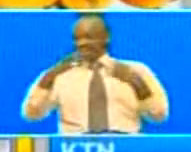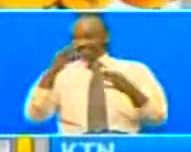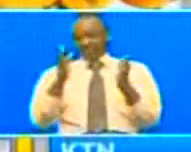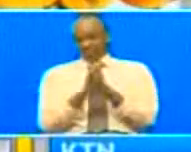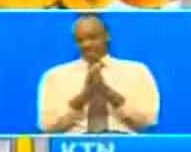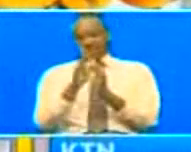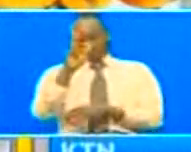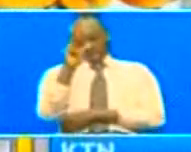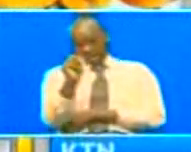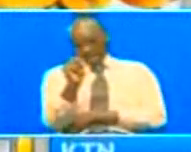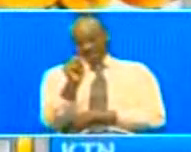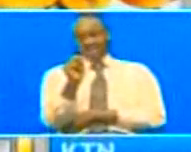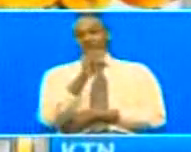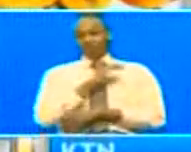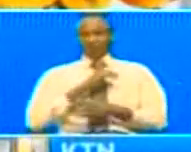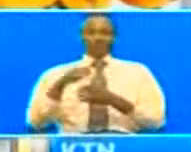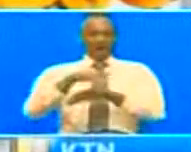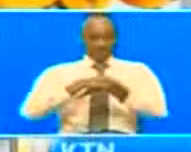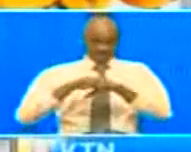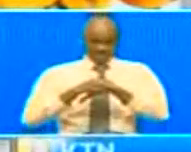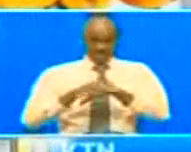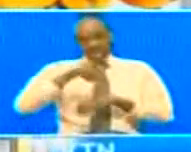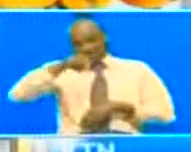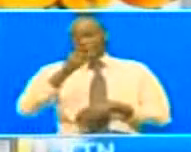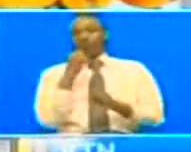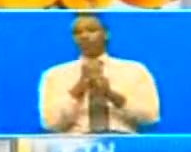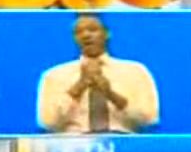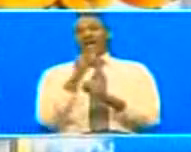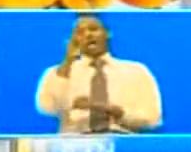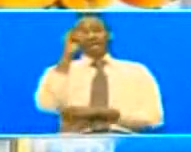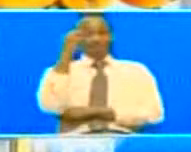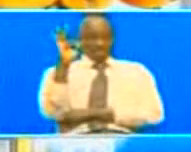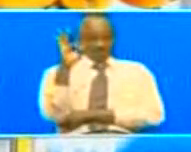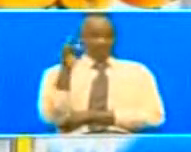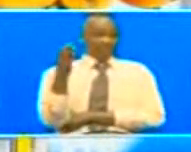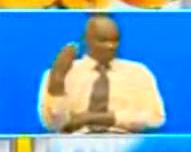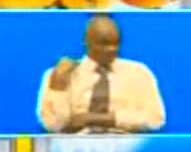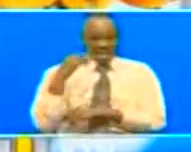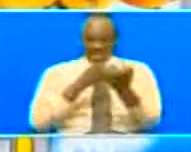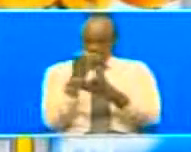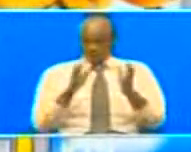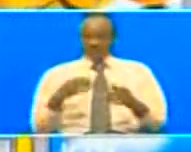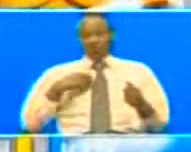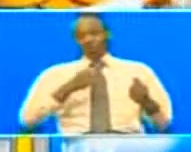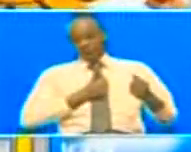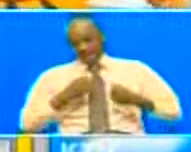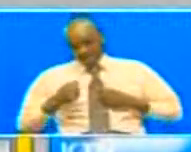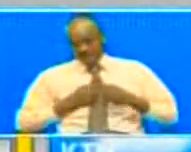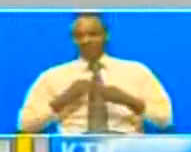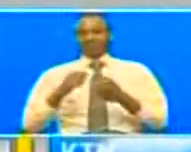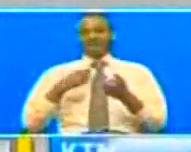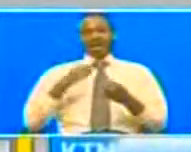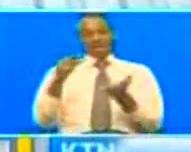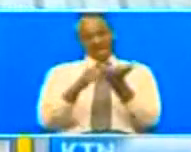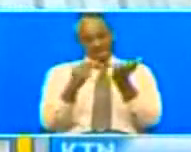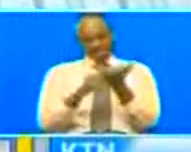Nations Economic Commission for Africa. Dr. Mwau also worked at the International Monetary Fund as an economist for Rwanda, Malawi, Botswana, and